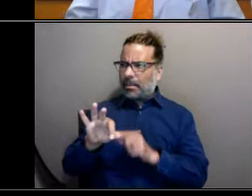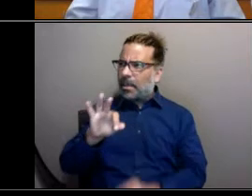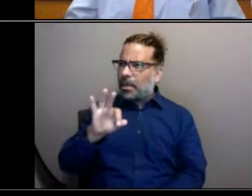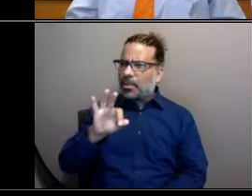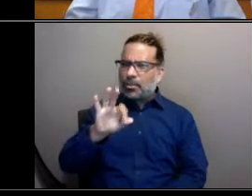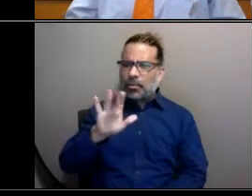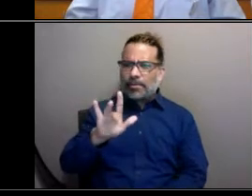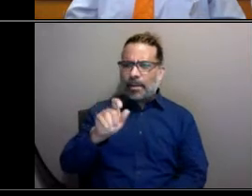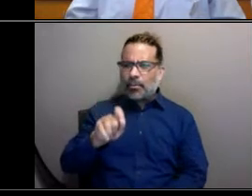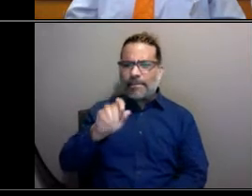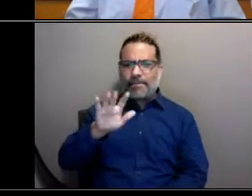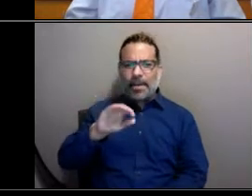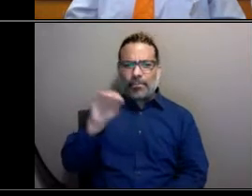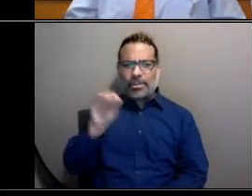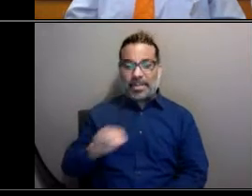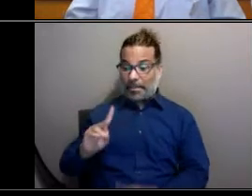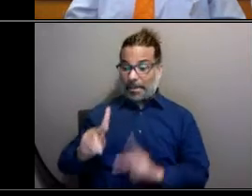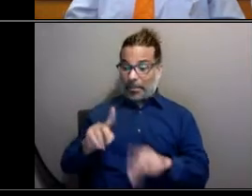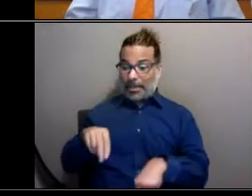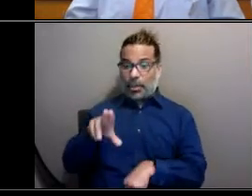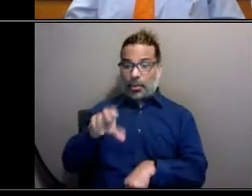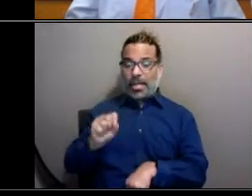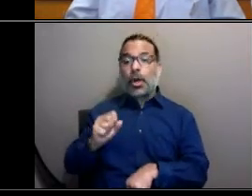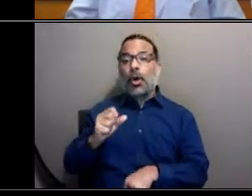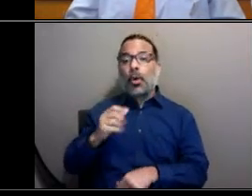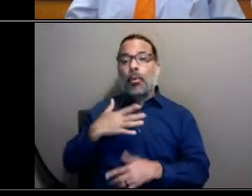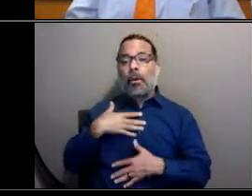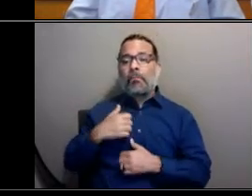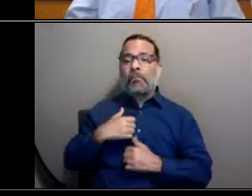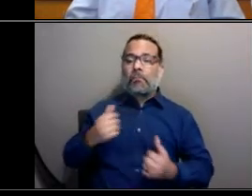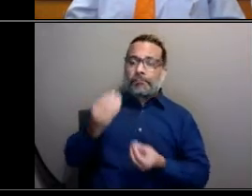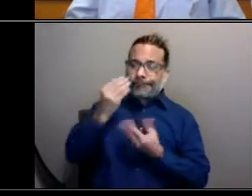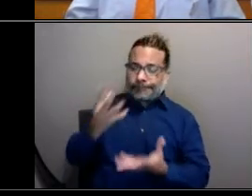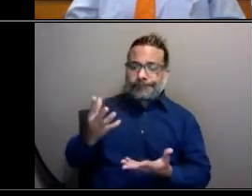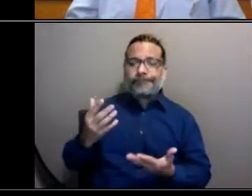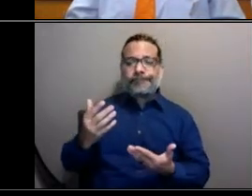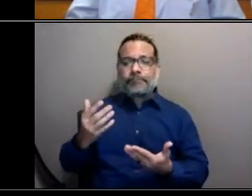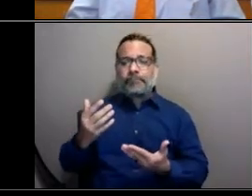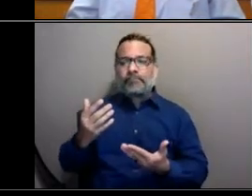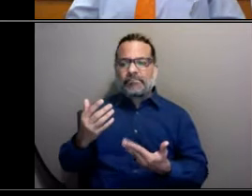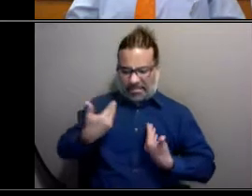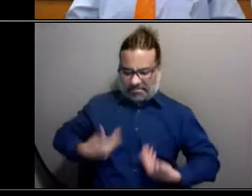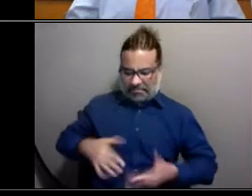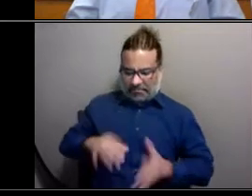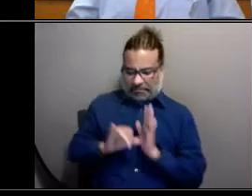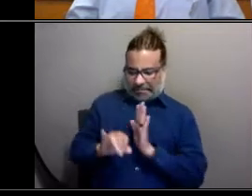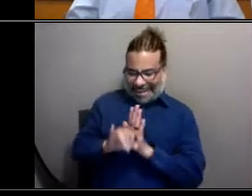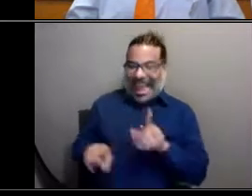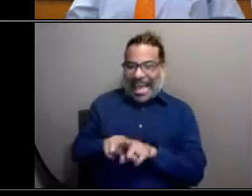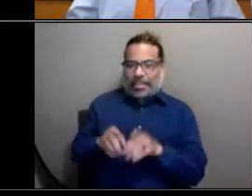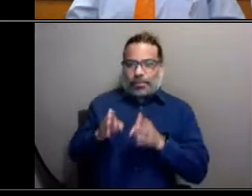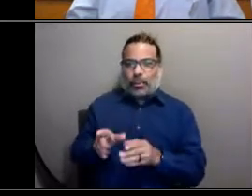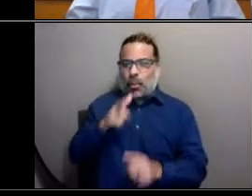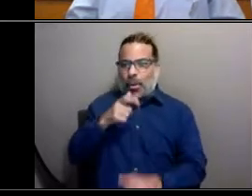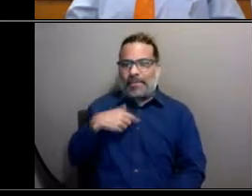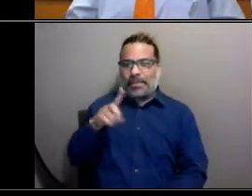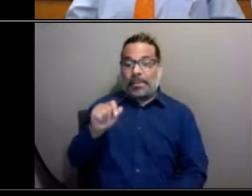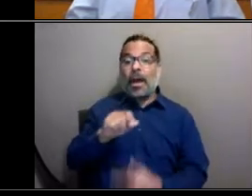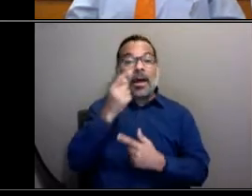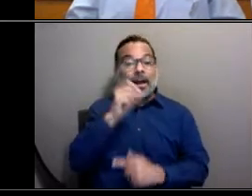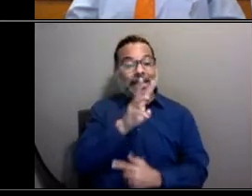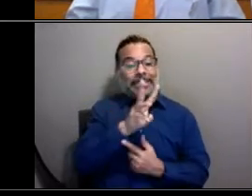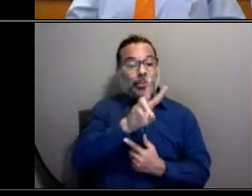25.5% of people in the US self-report that they self-identify as having a disability, but